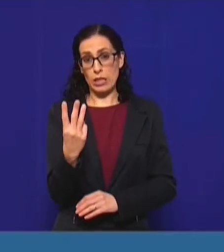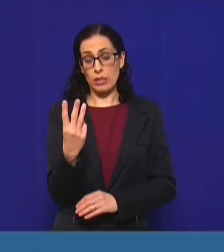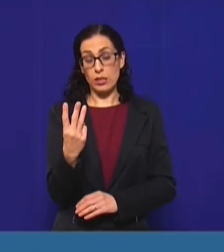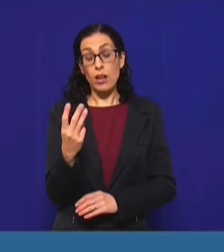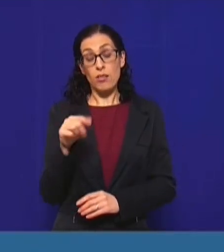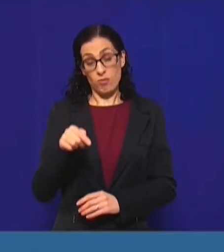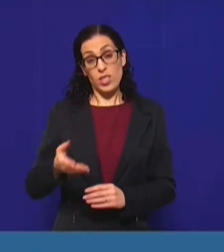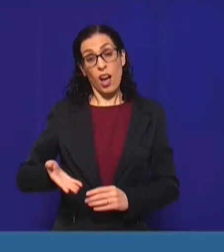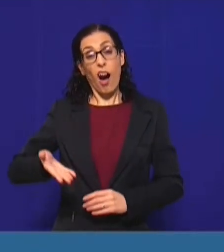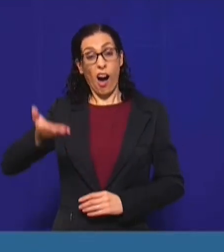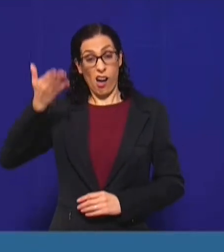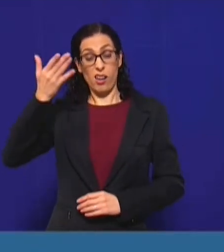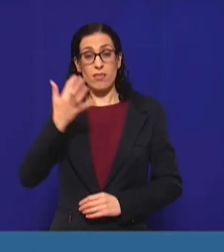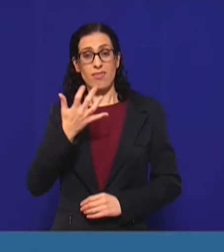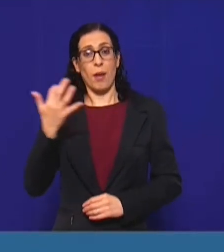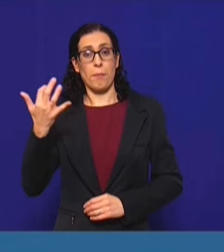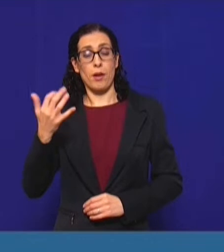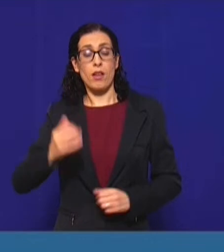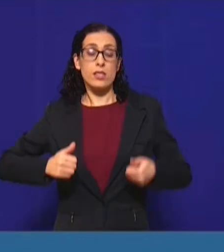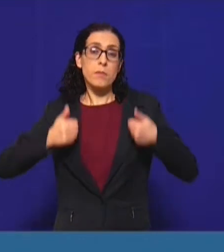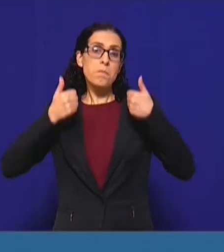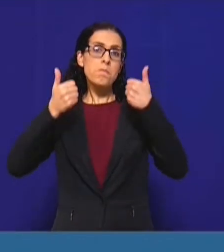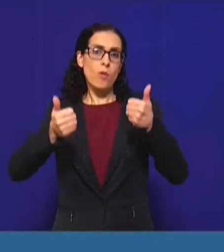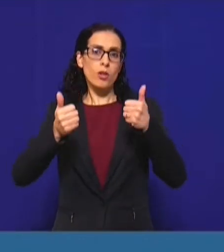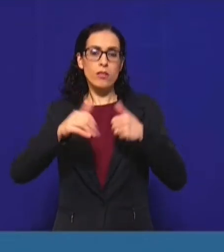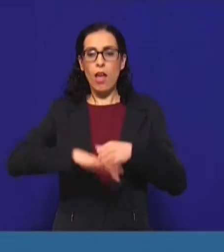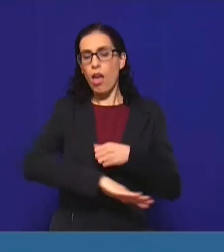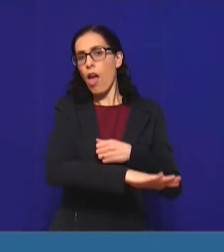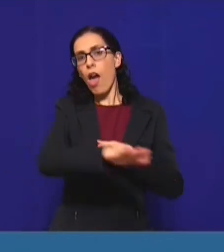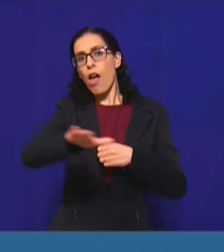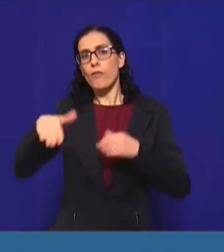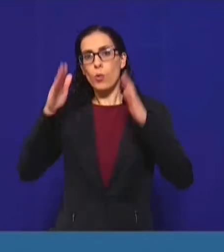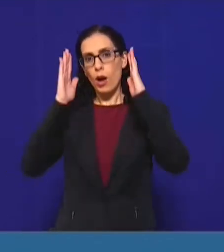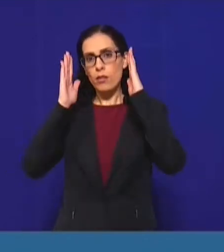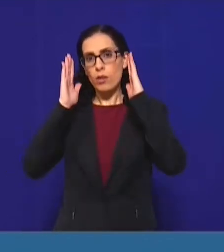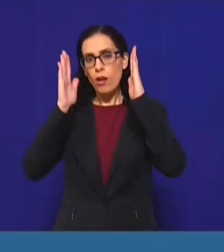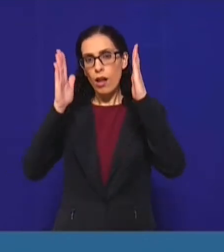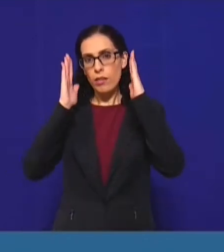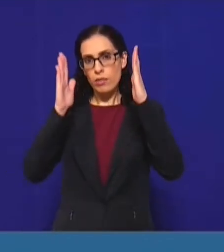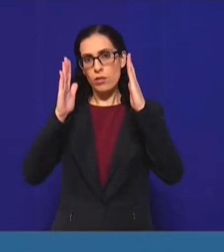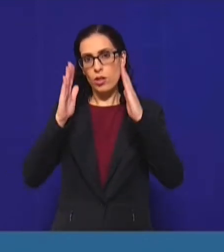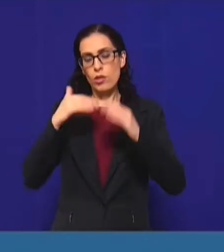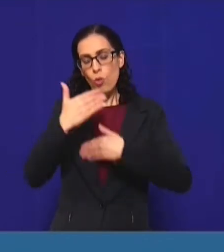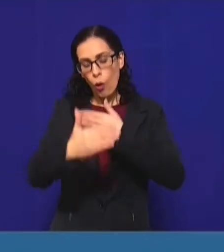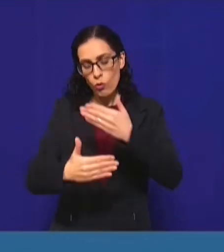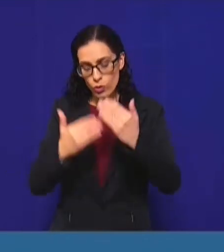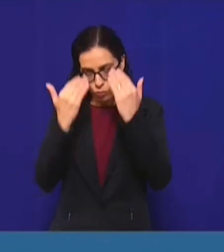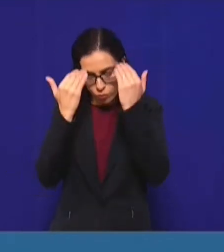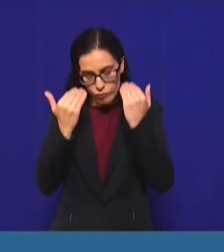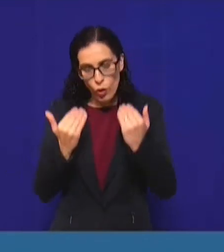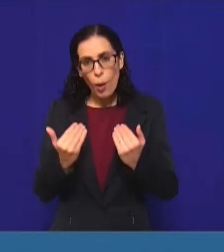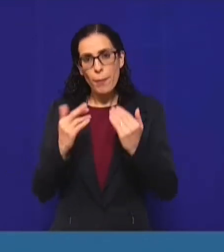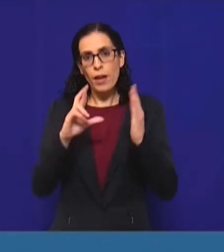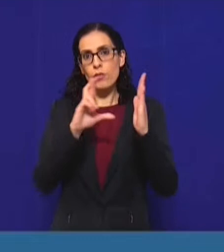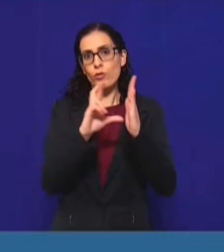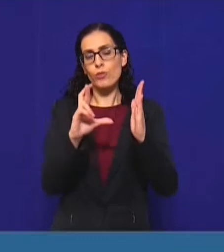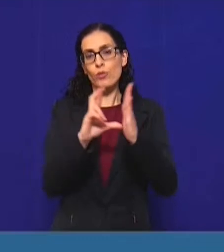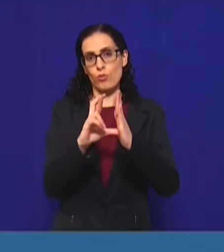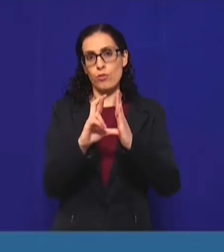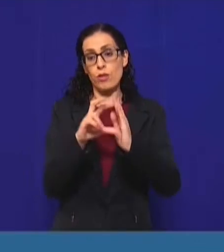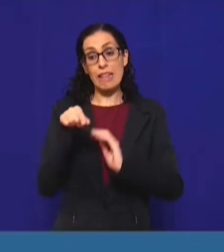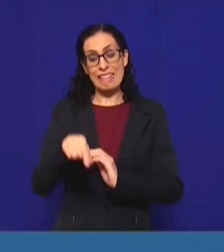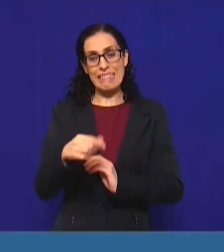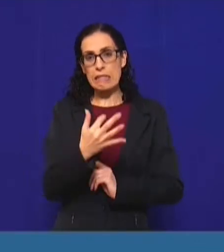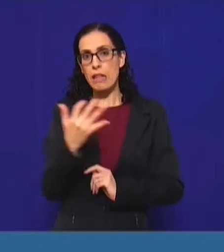is important for everyone to continue to adhere to the mitigation measures, because we have seen that this